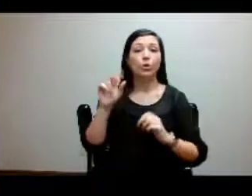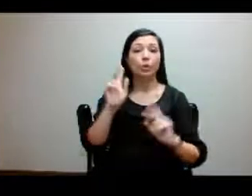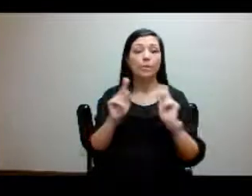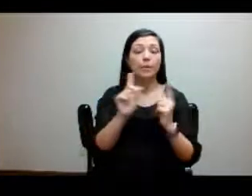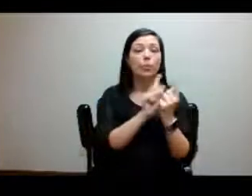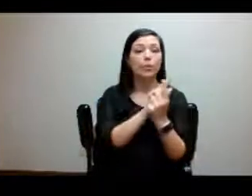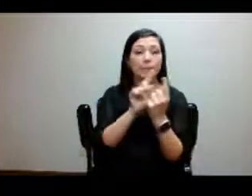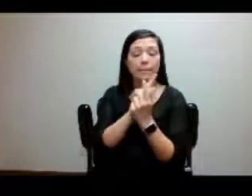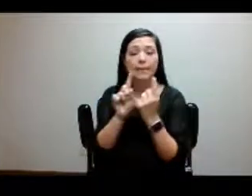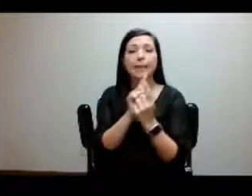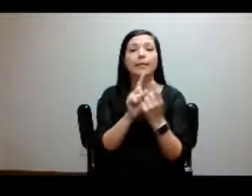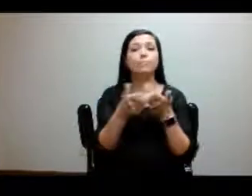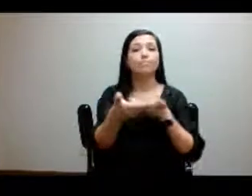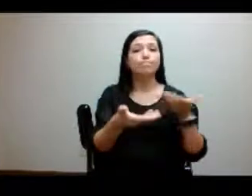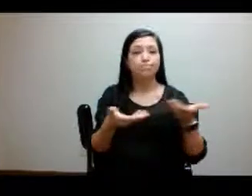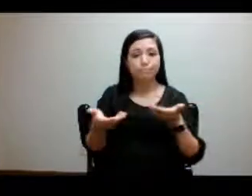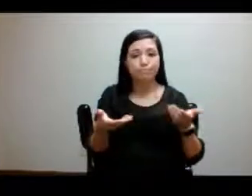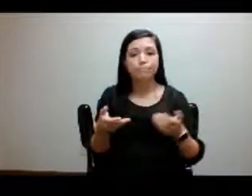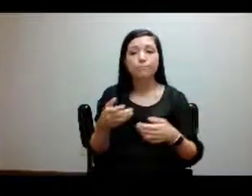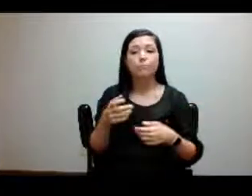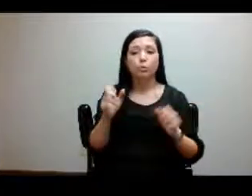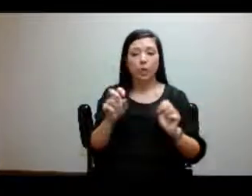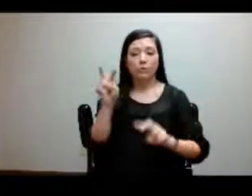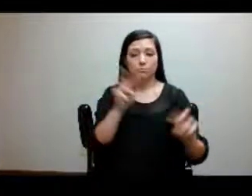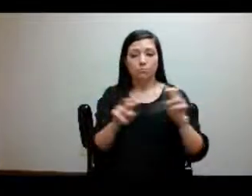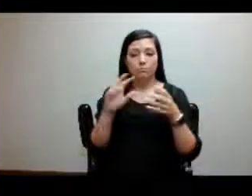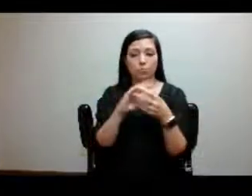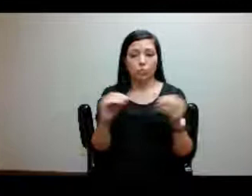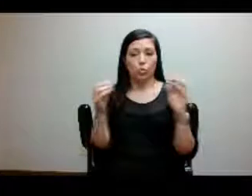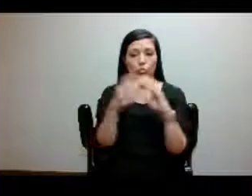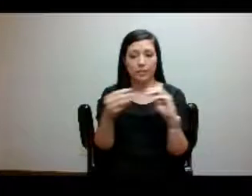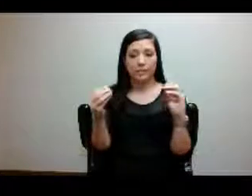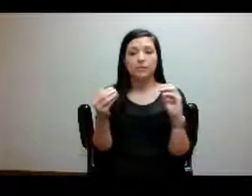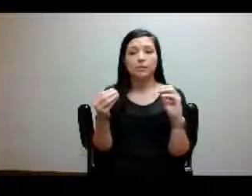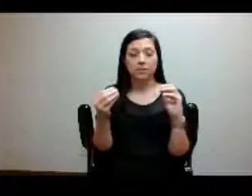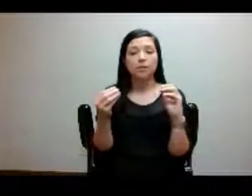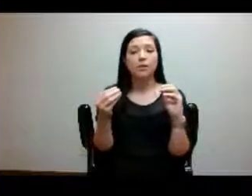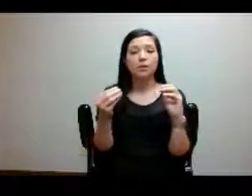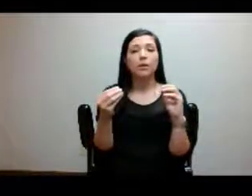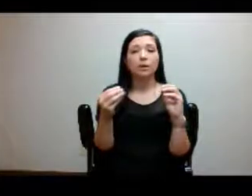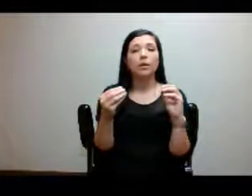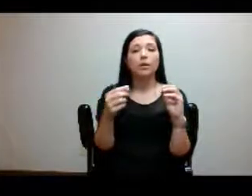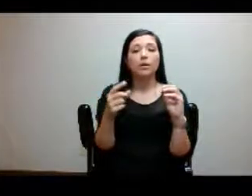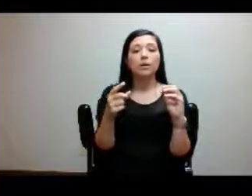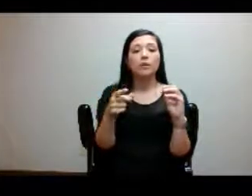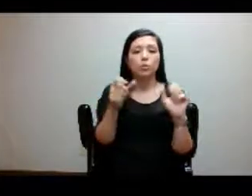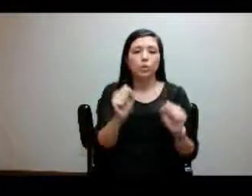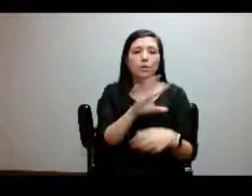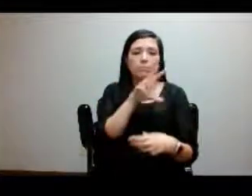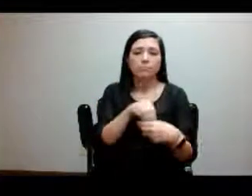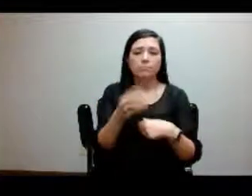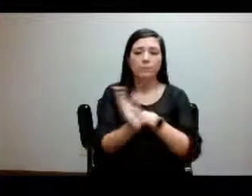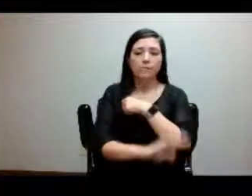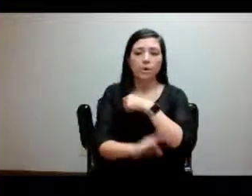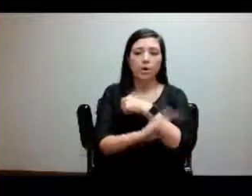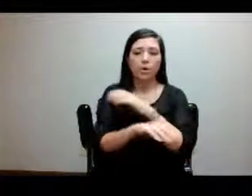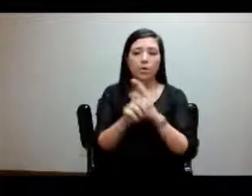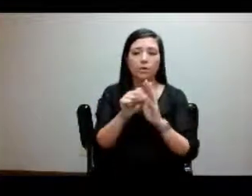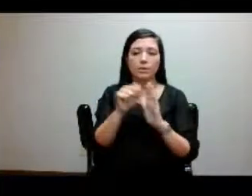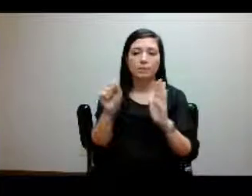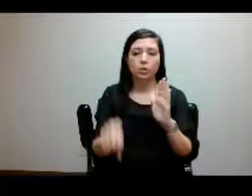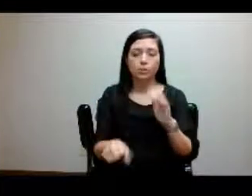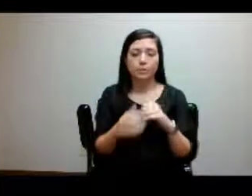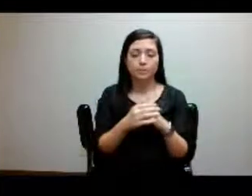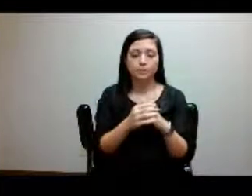stories to hear that you can go back and check out, and hopefully you'll consider taking part in the fall semester. Also in the spring,